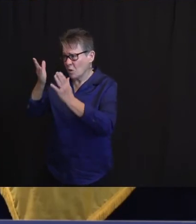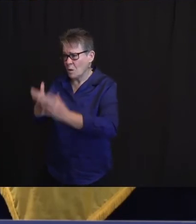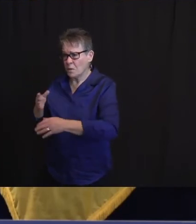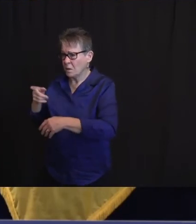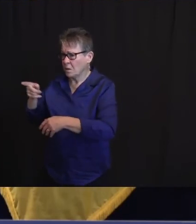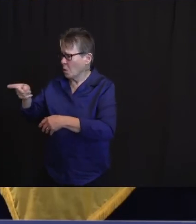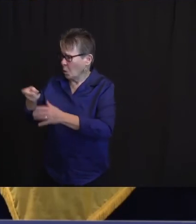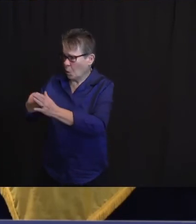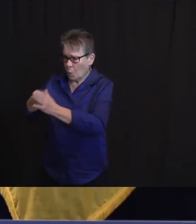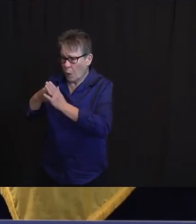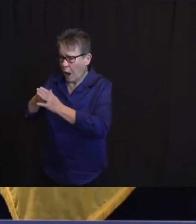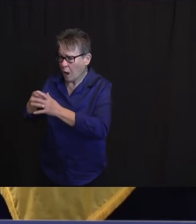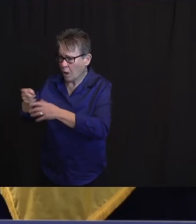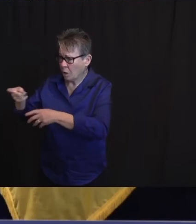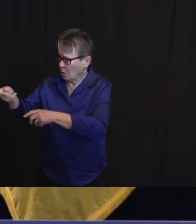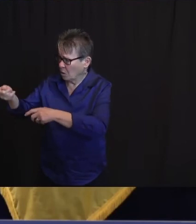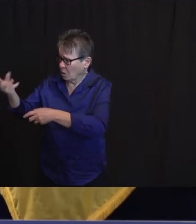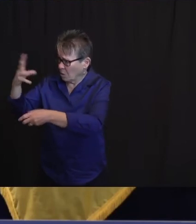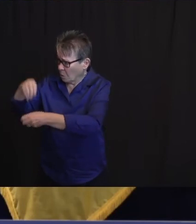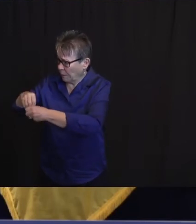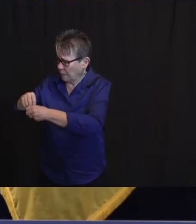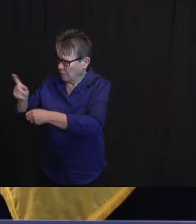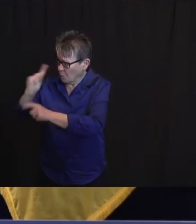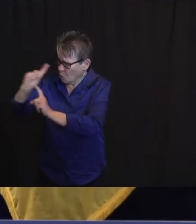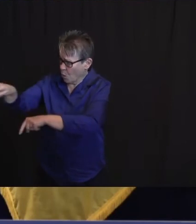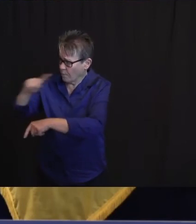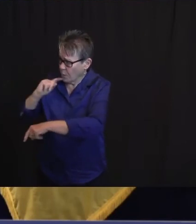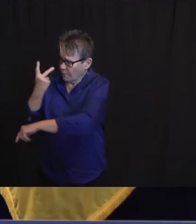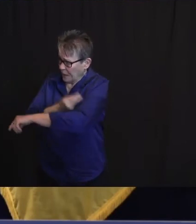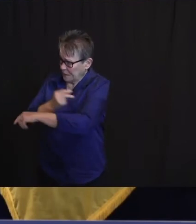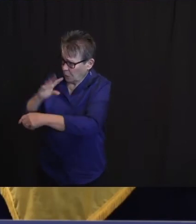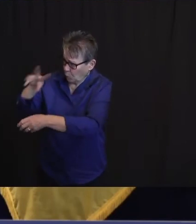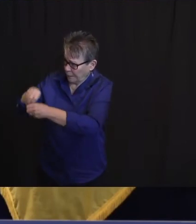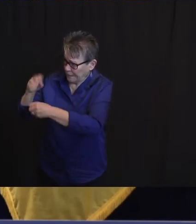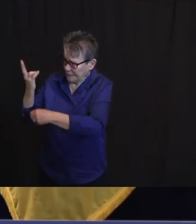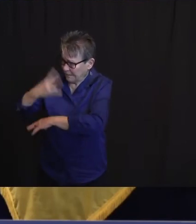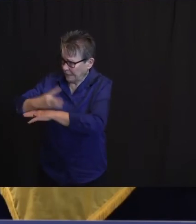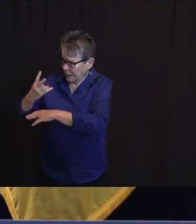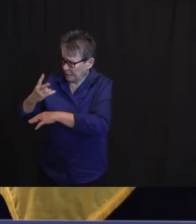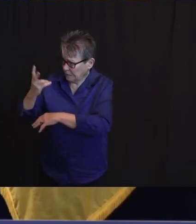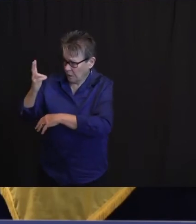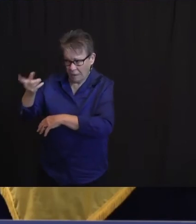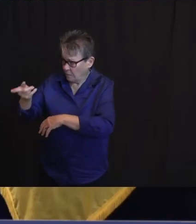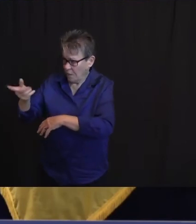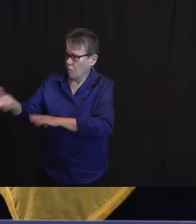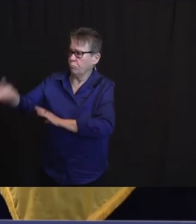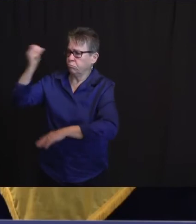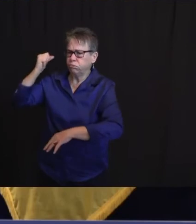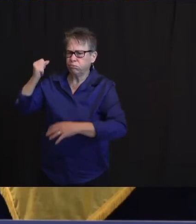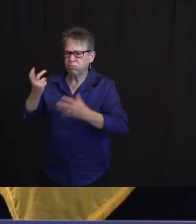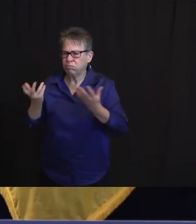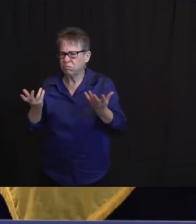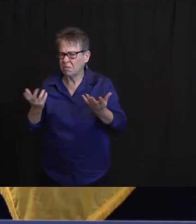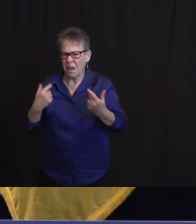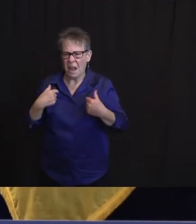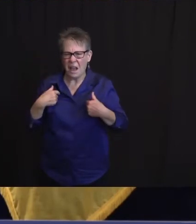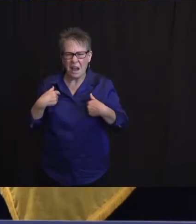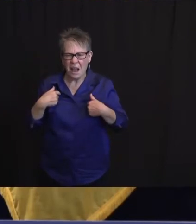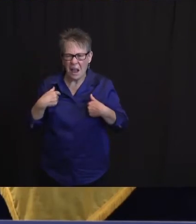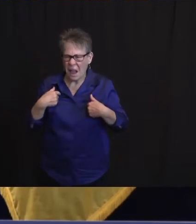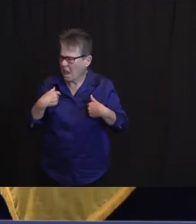I would hope that we can be as coordinated as possible. I've got no insight on the New York situation. But Judy, anything on